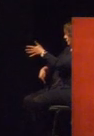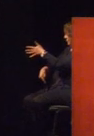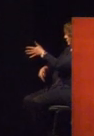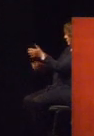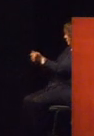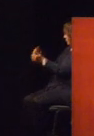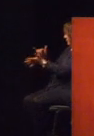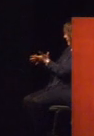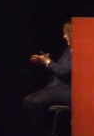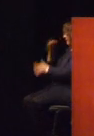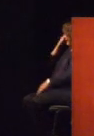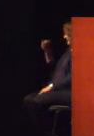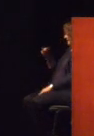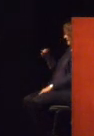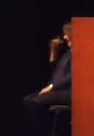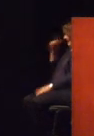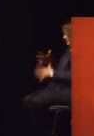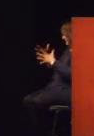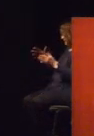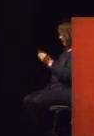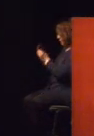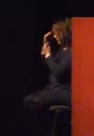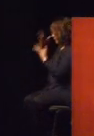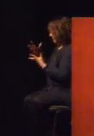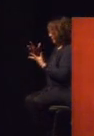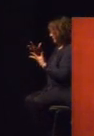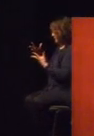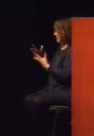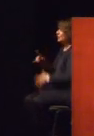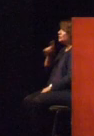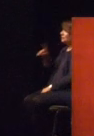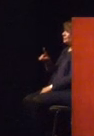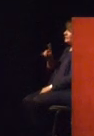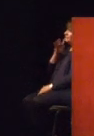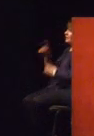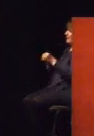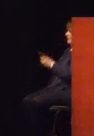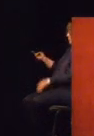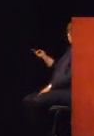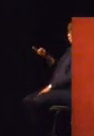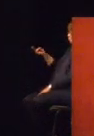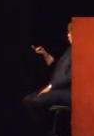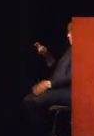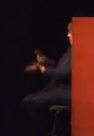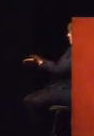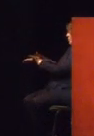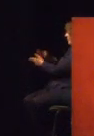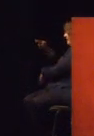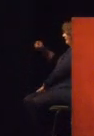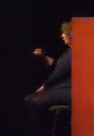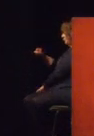that. Certainly what we're doing in dual enrollment and in our high schools, students may be finishing,